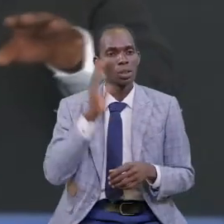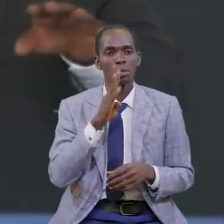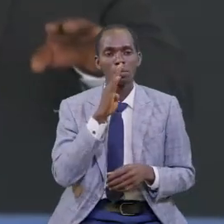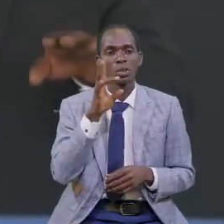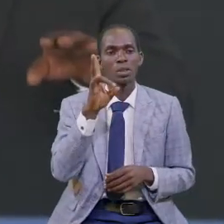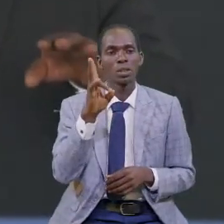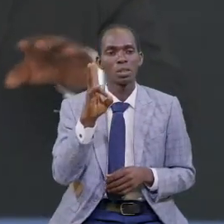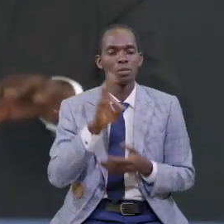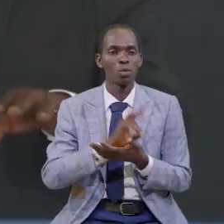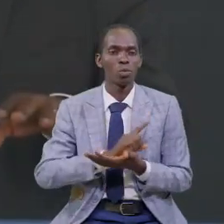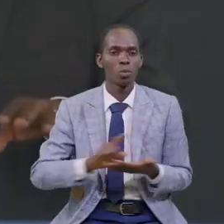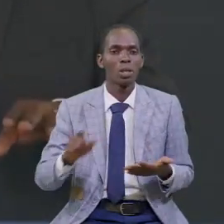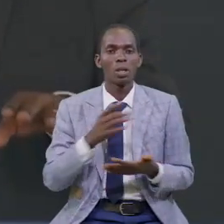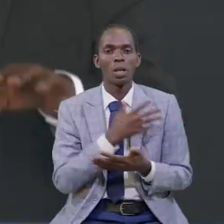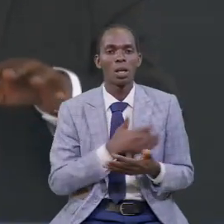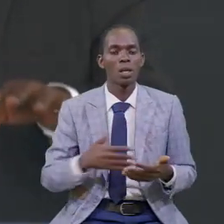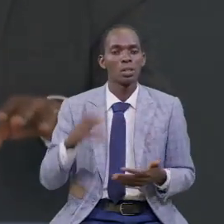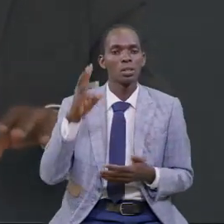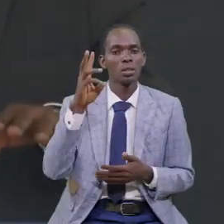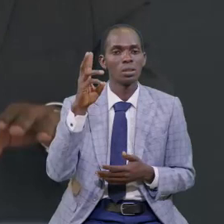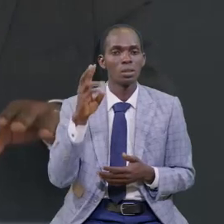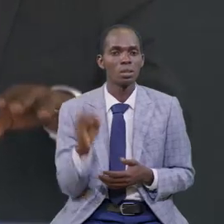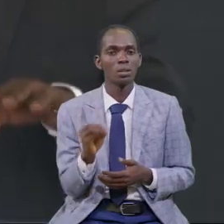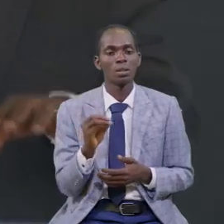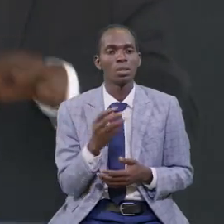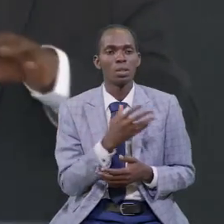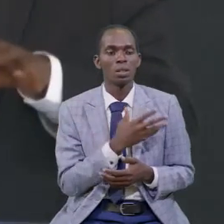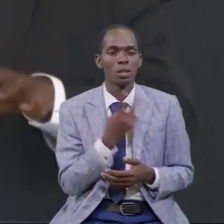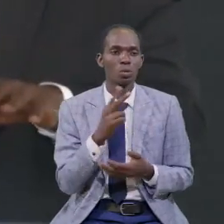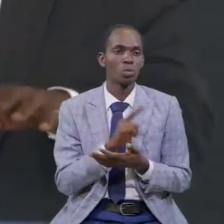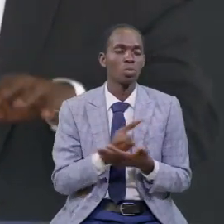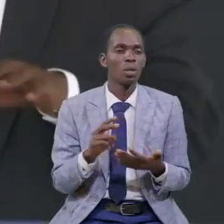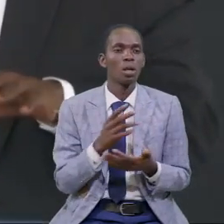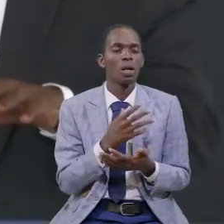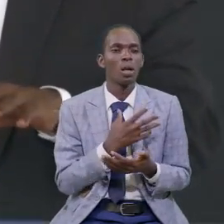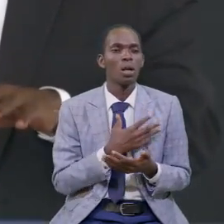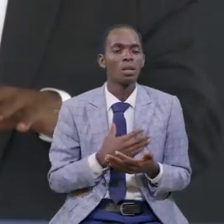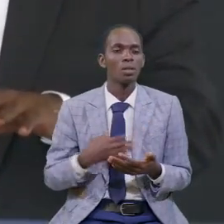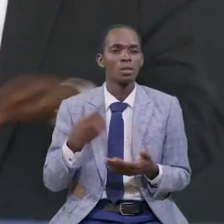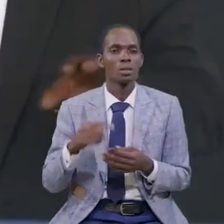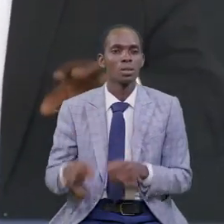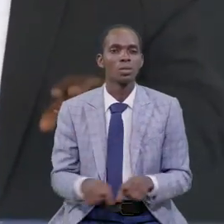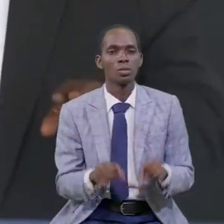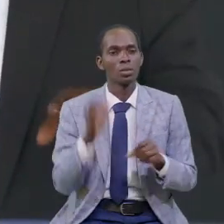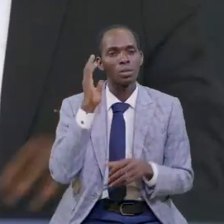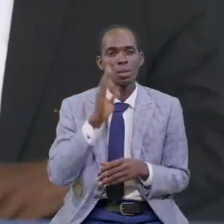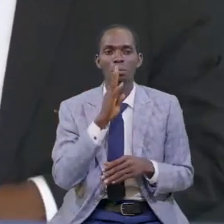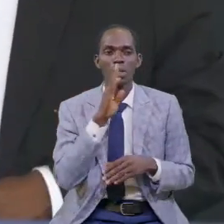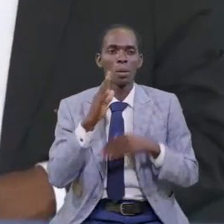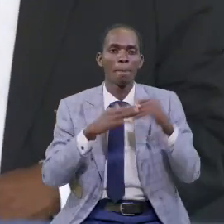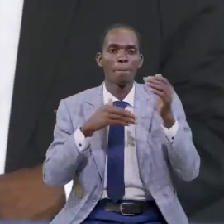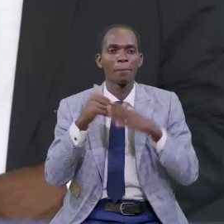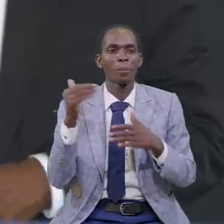62 weeks. And it says, the streets shall be built again, and